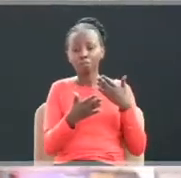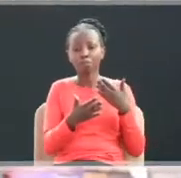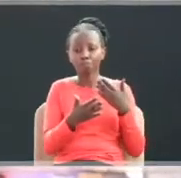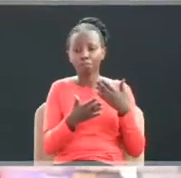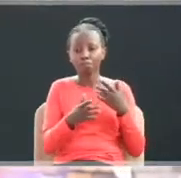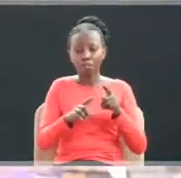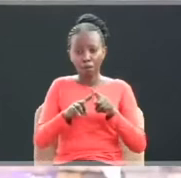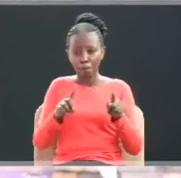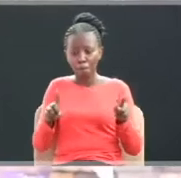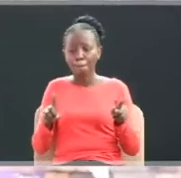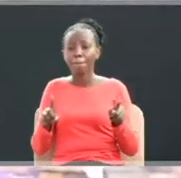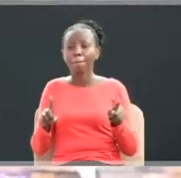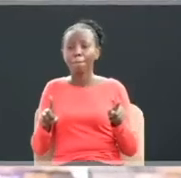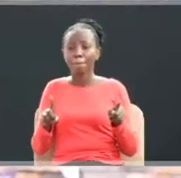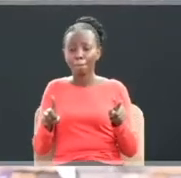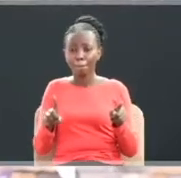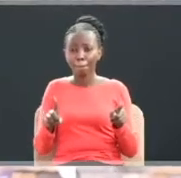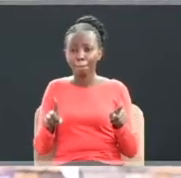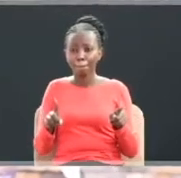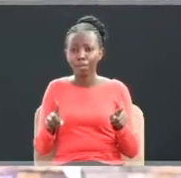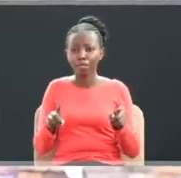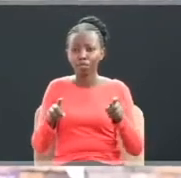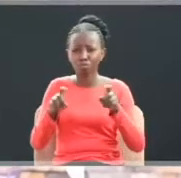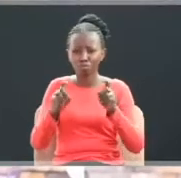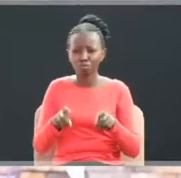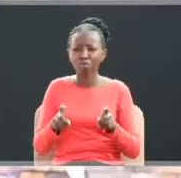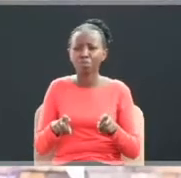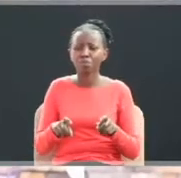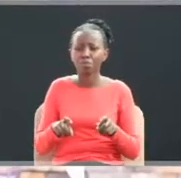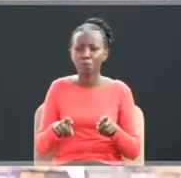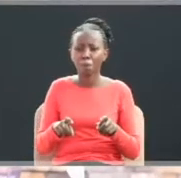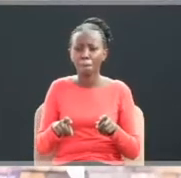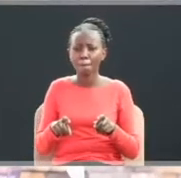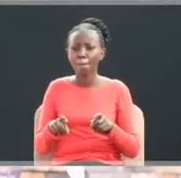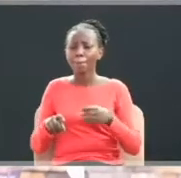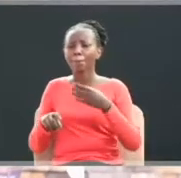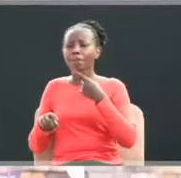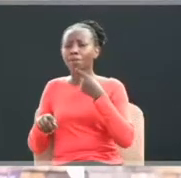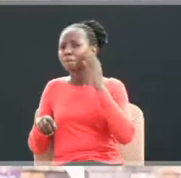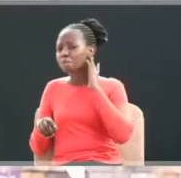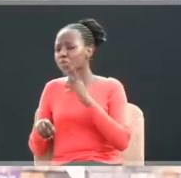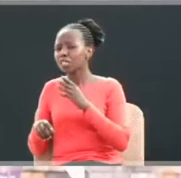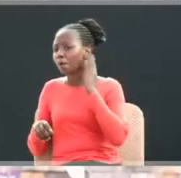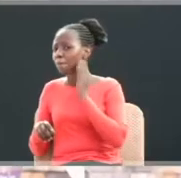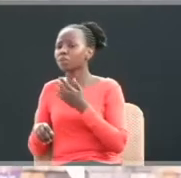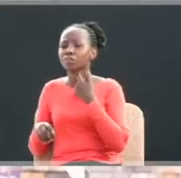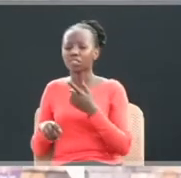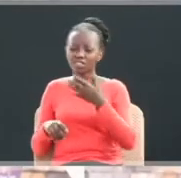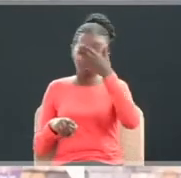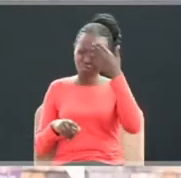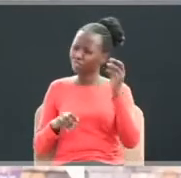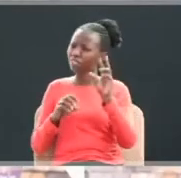But you can be worked up. You can, pride can come up. And Peter is trying to tell the saints, don't forget